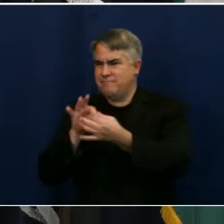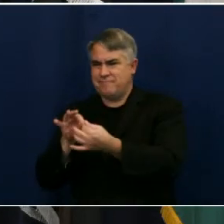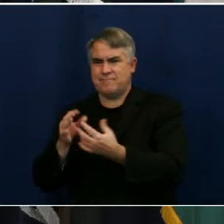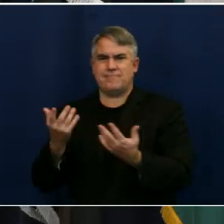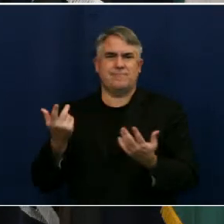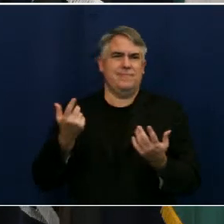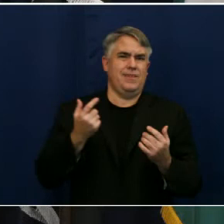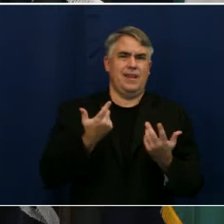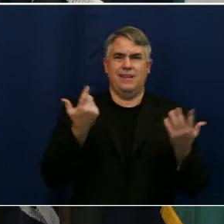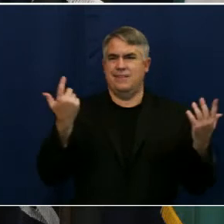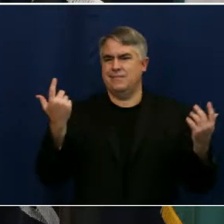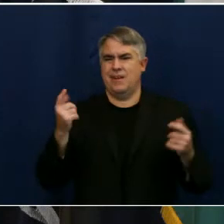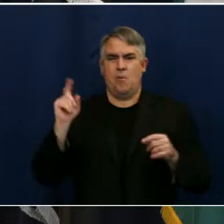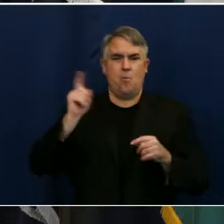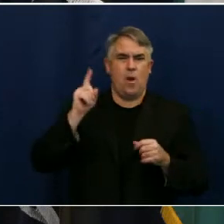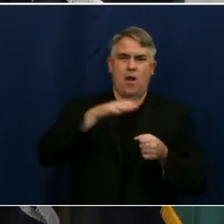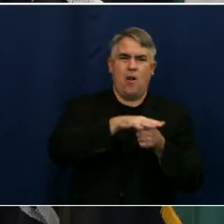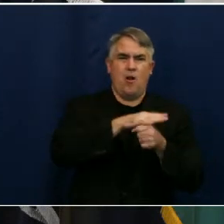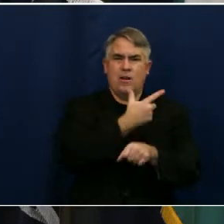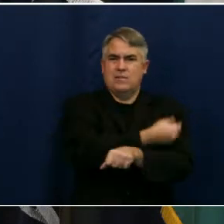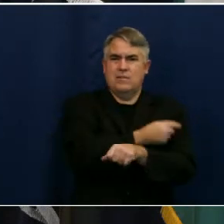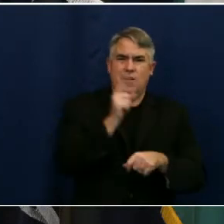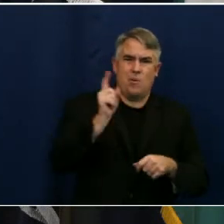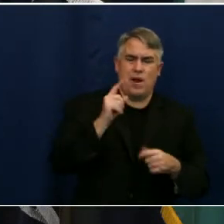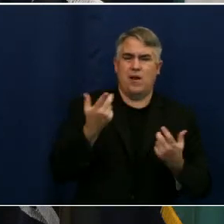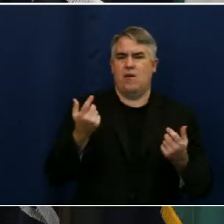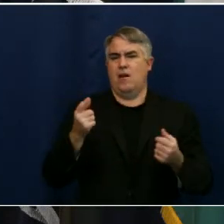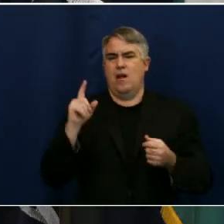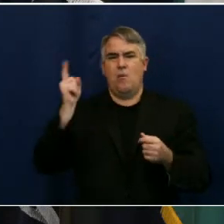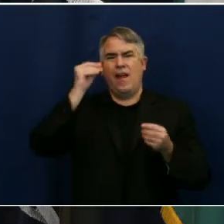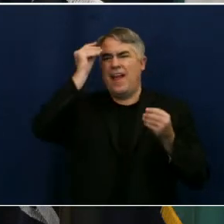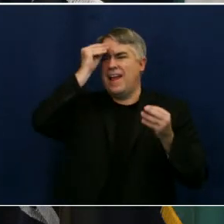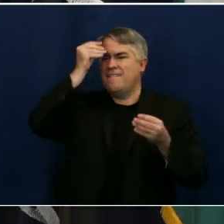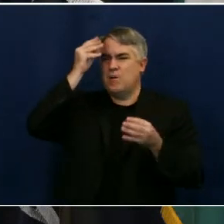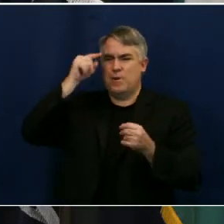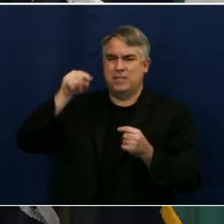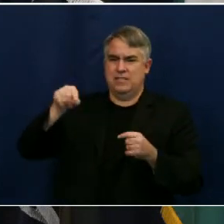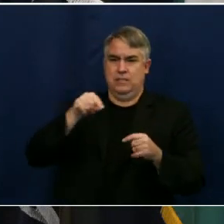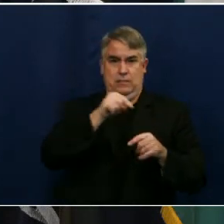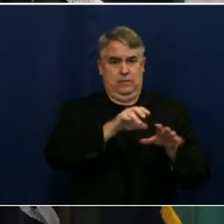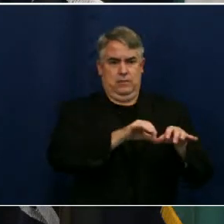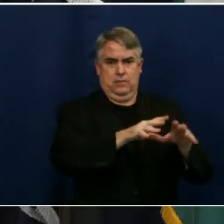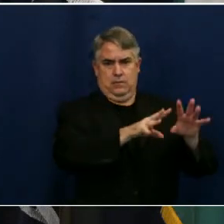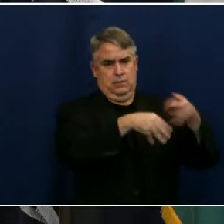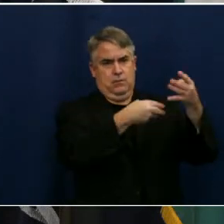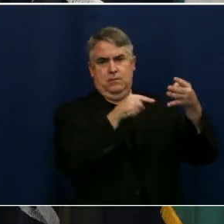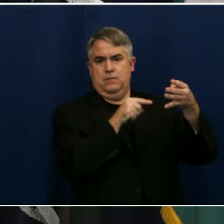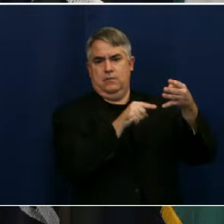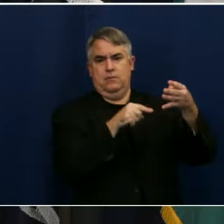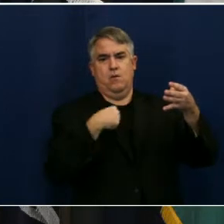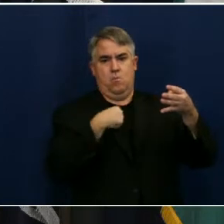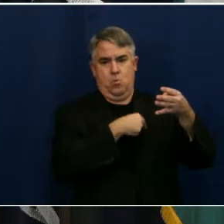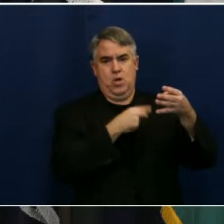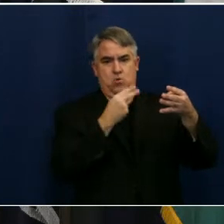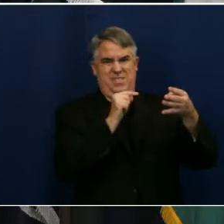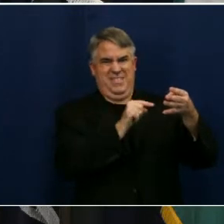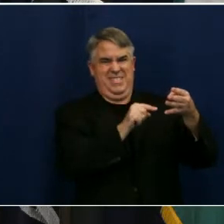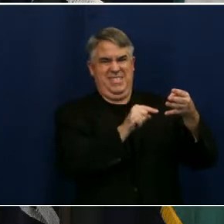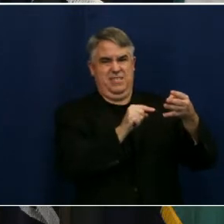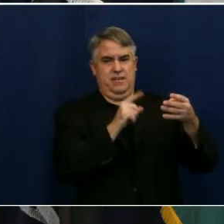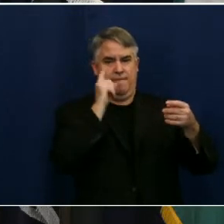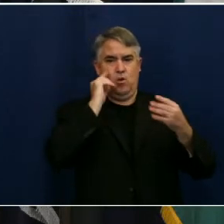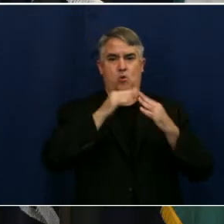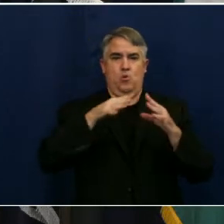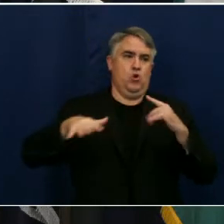appointments with various locations and the updating of data. Right now, we are utilizing it on our website for our community pods. So you can